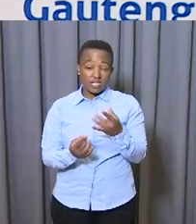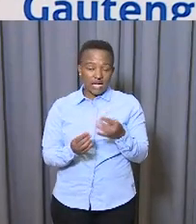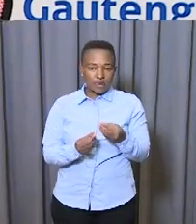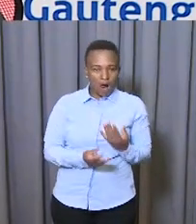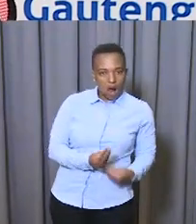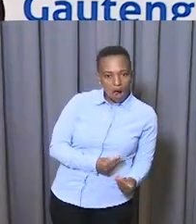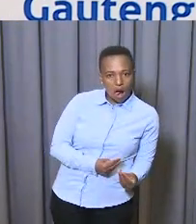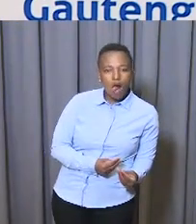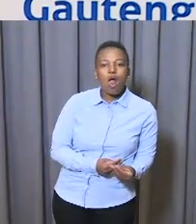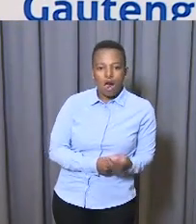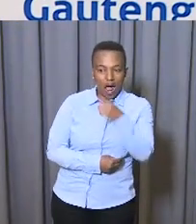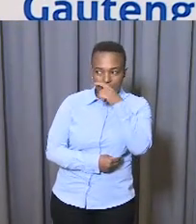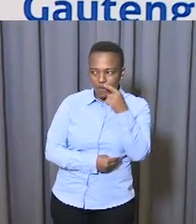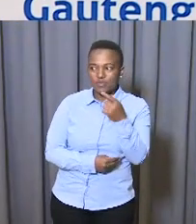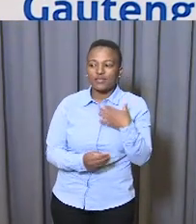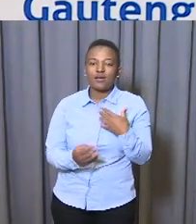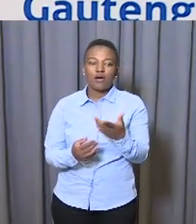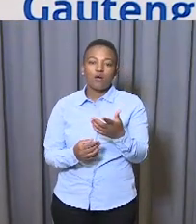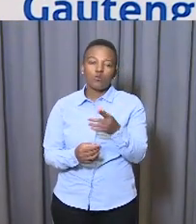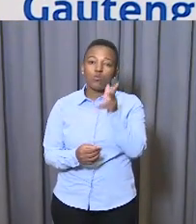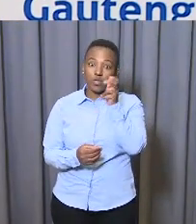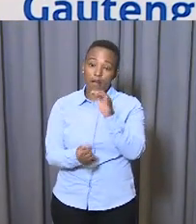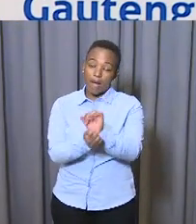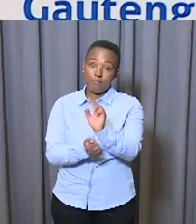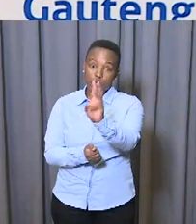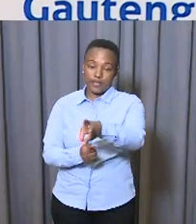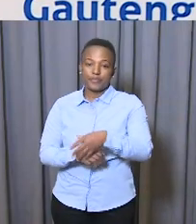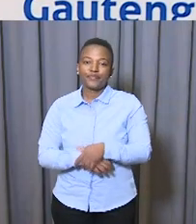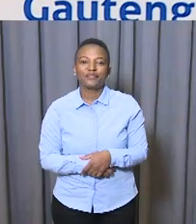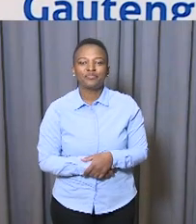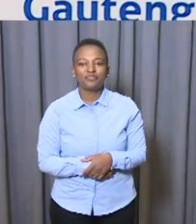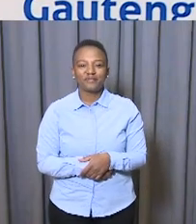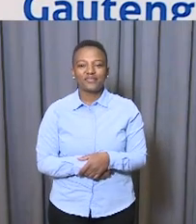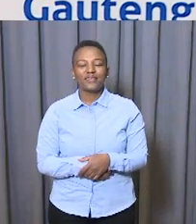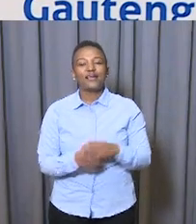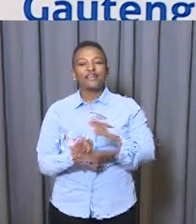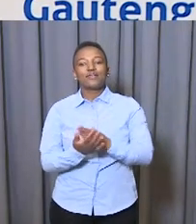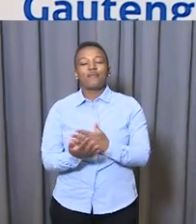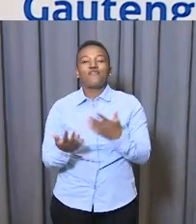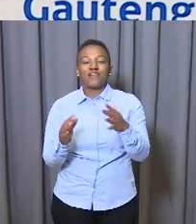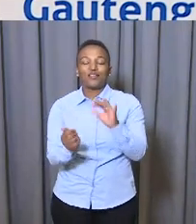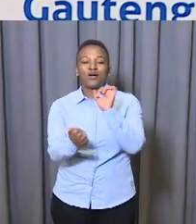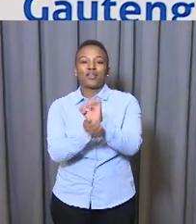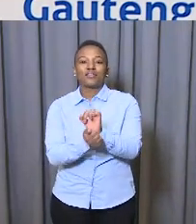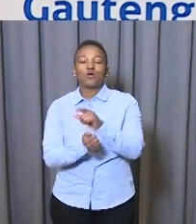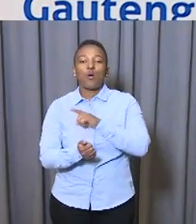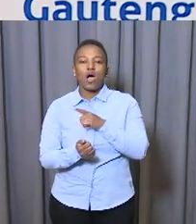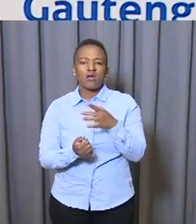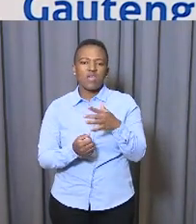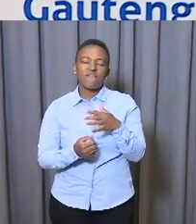names. Nizozo and Genesis Babopil. There's been also those that have been arrested for possession of illegal